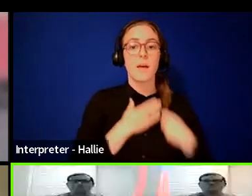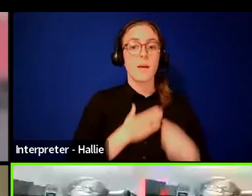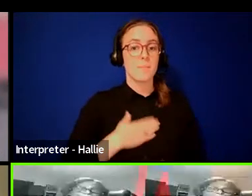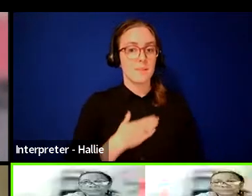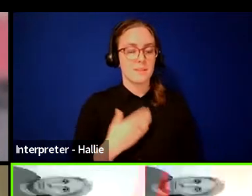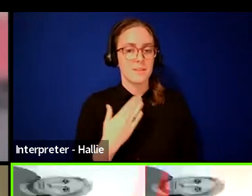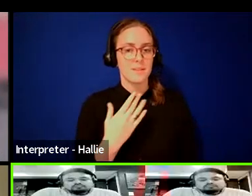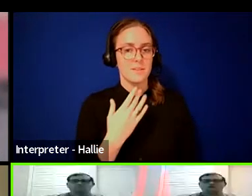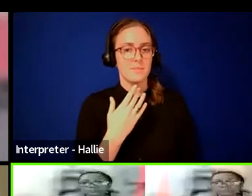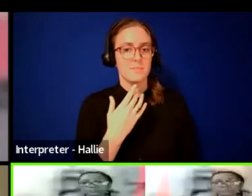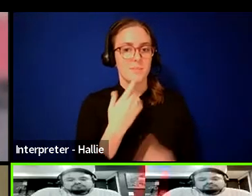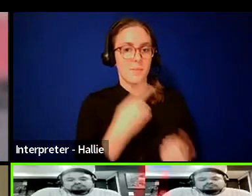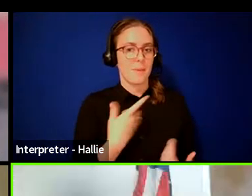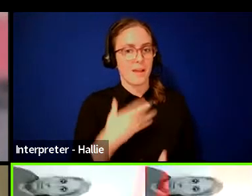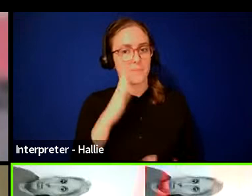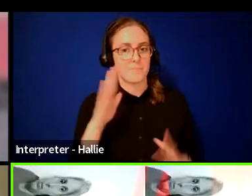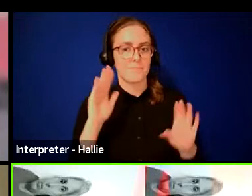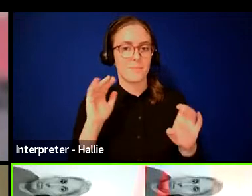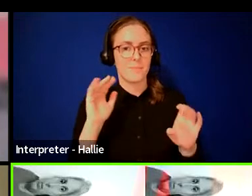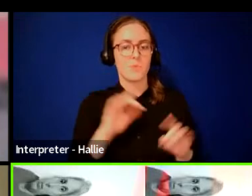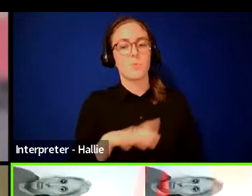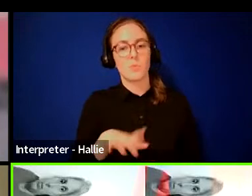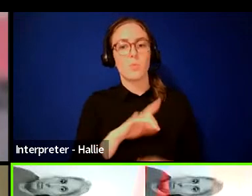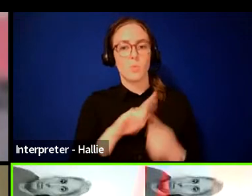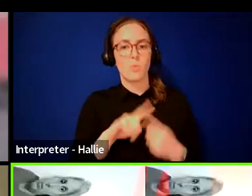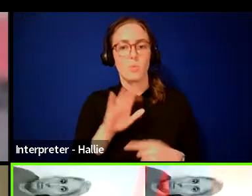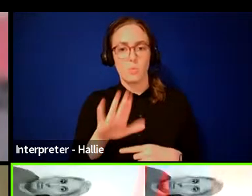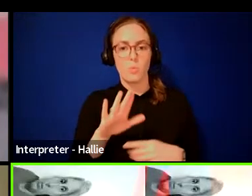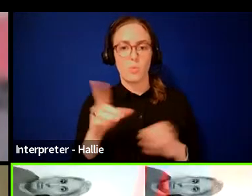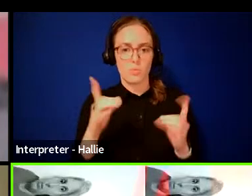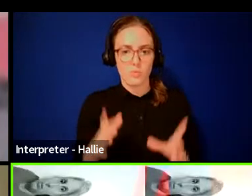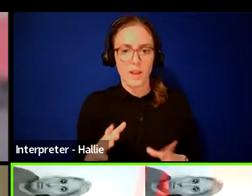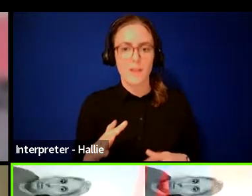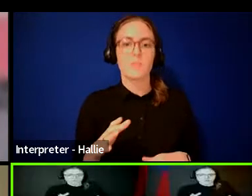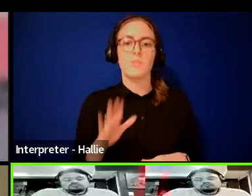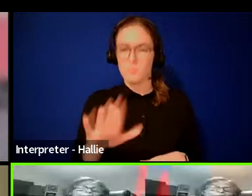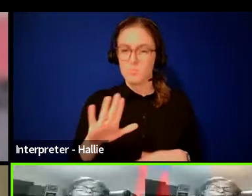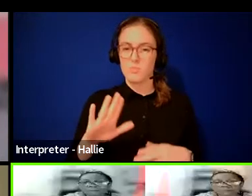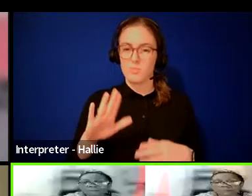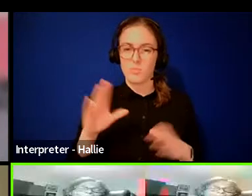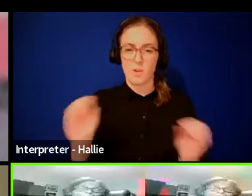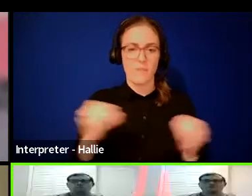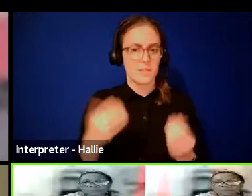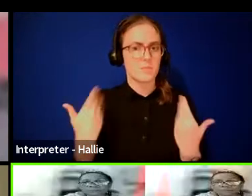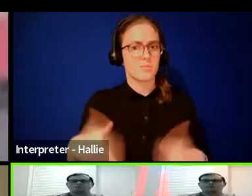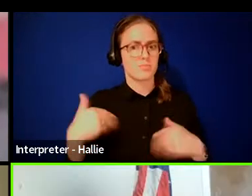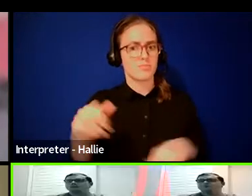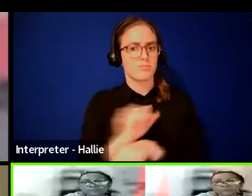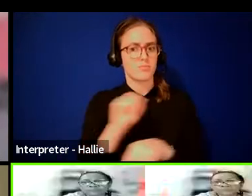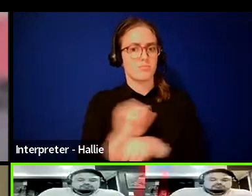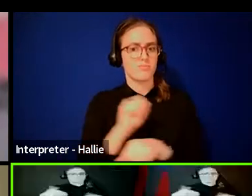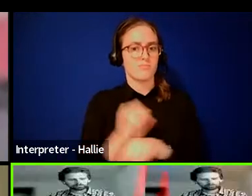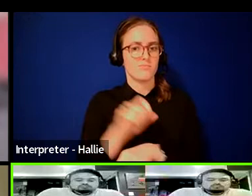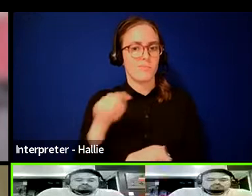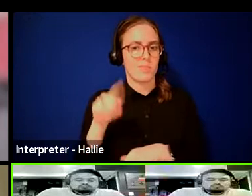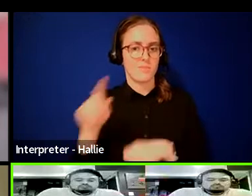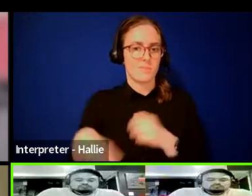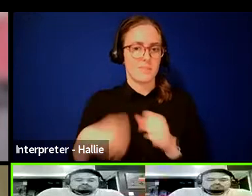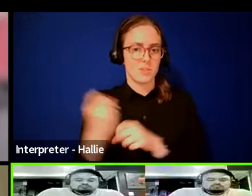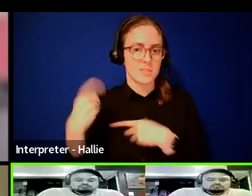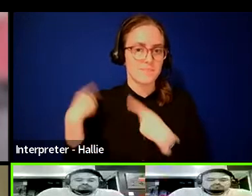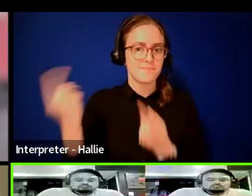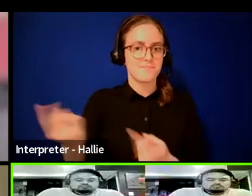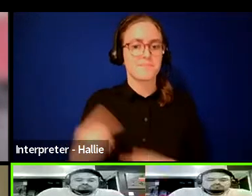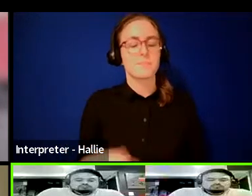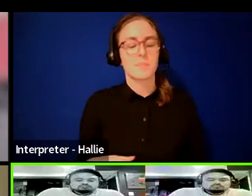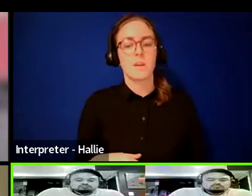Fry. Your office has done some really heavy lifting for the community over the years, and we really appreciate you.